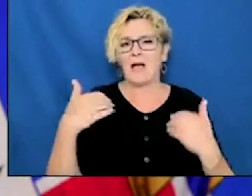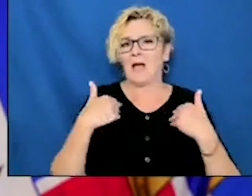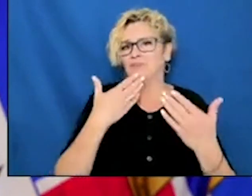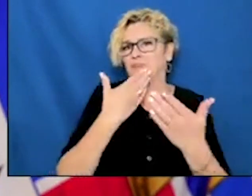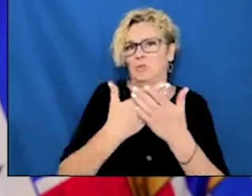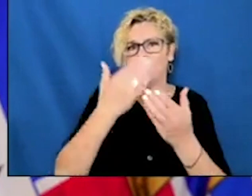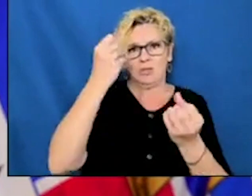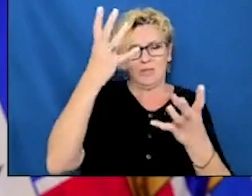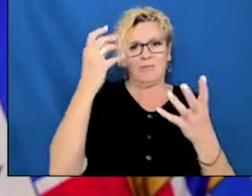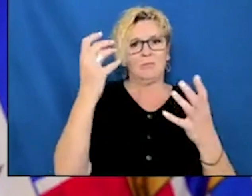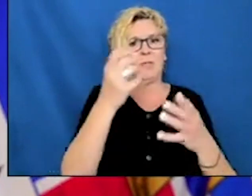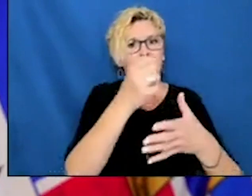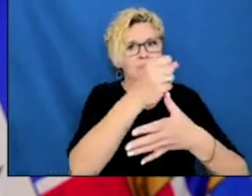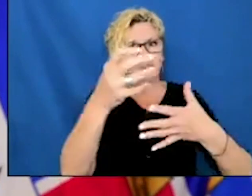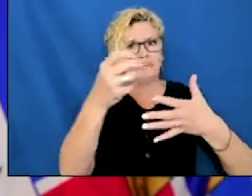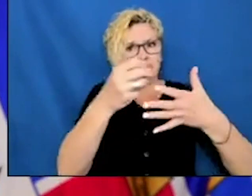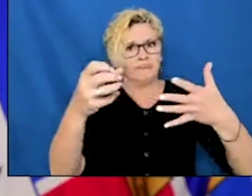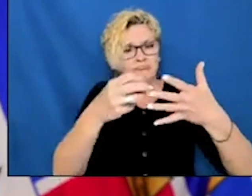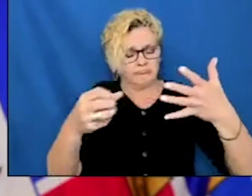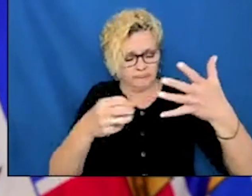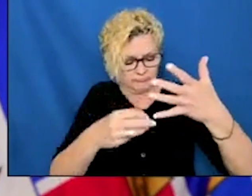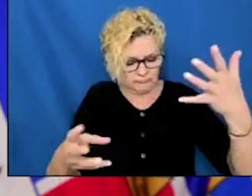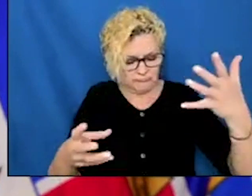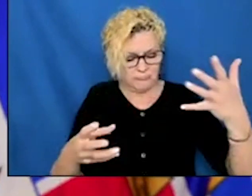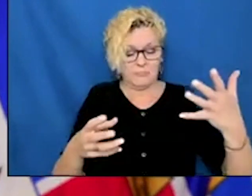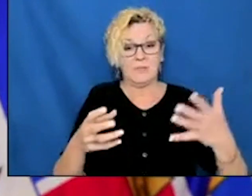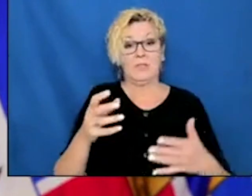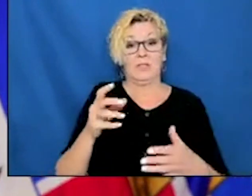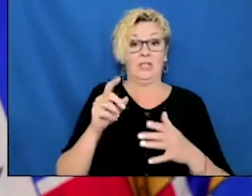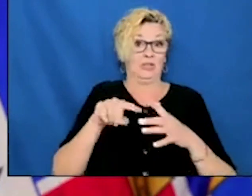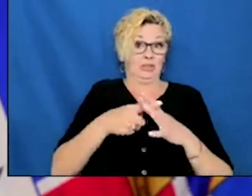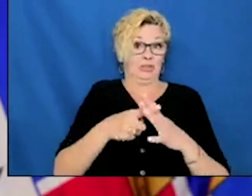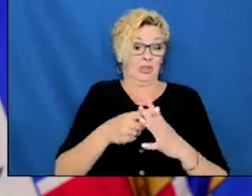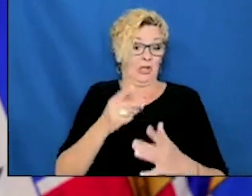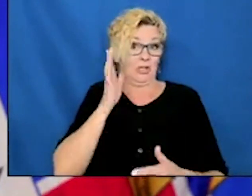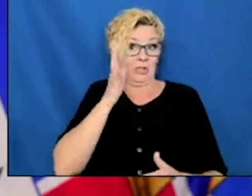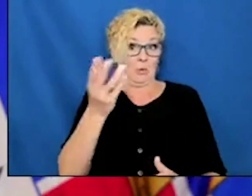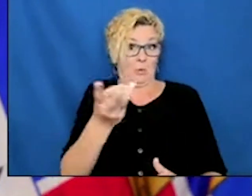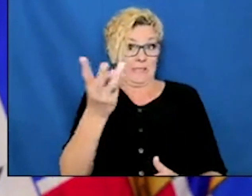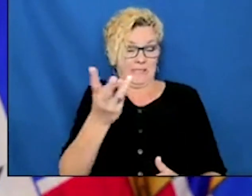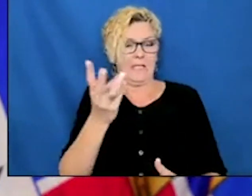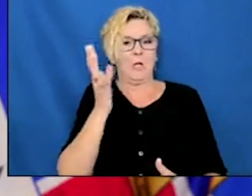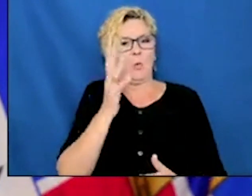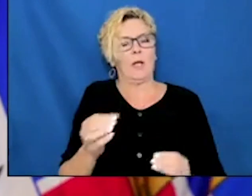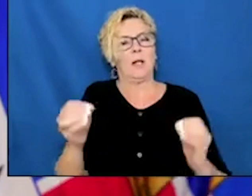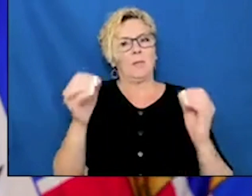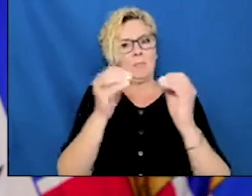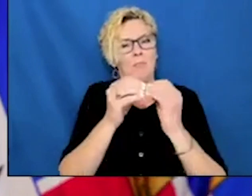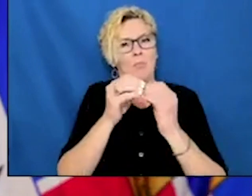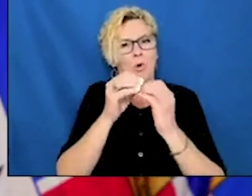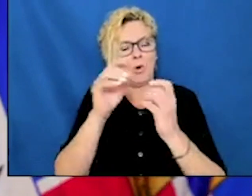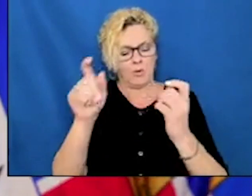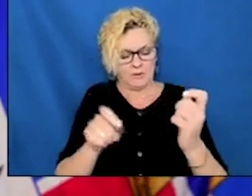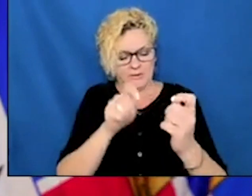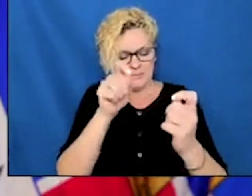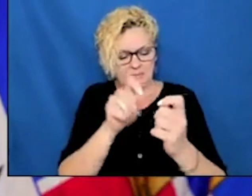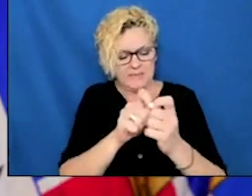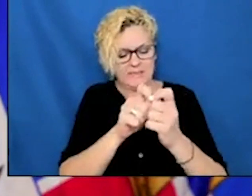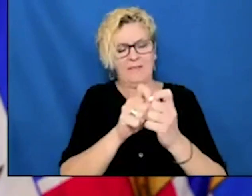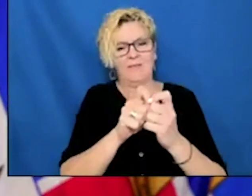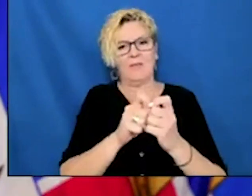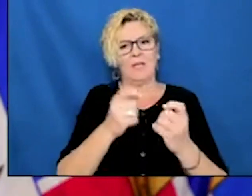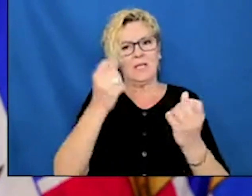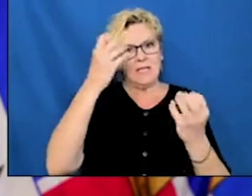to understand where you fit and where your community fits in this pandemic. In addition, we present